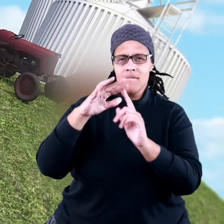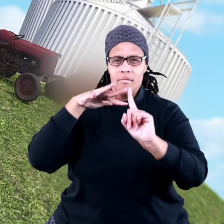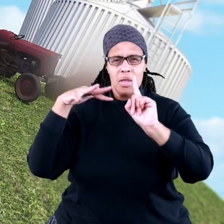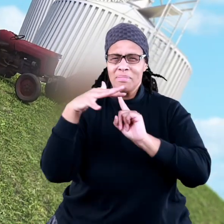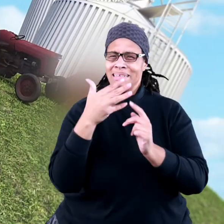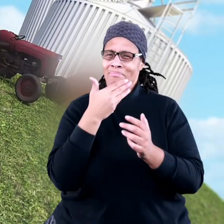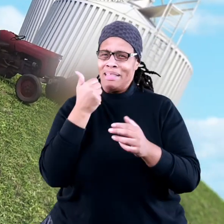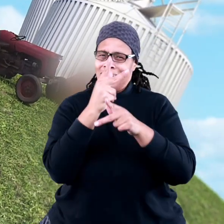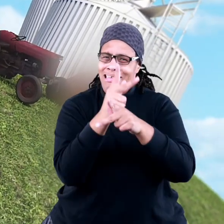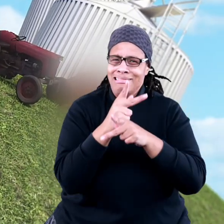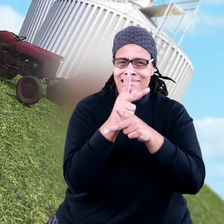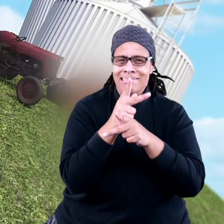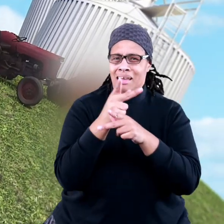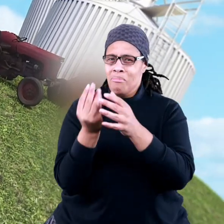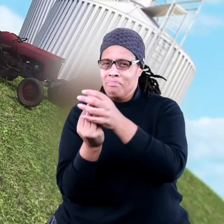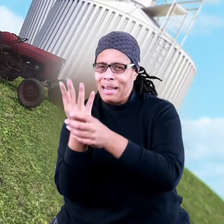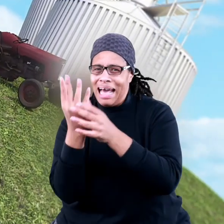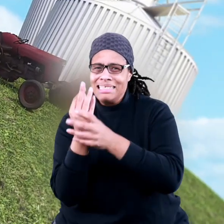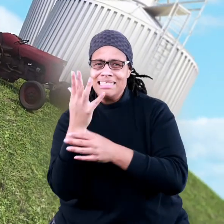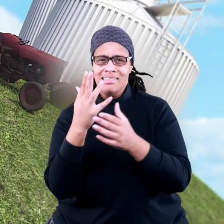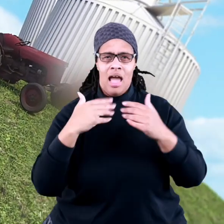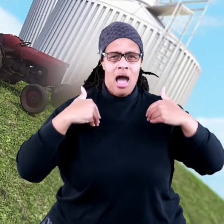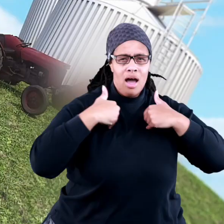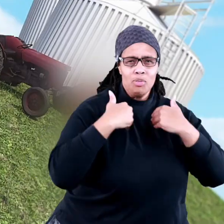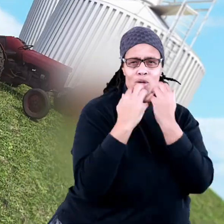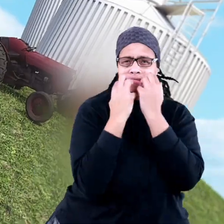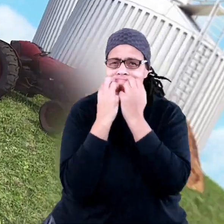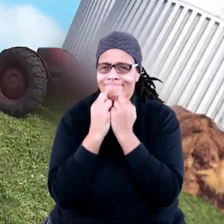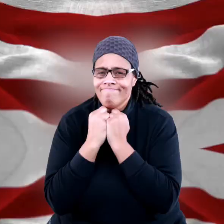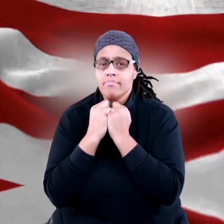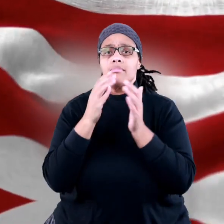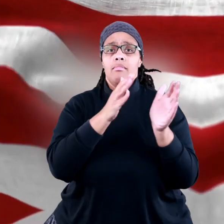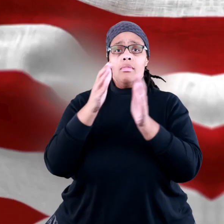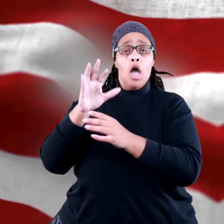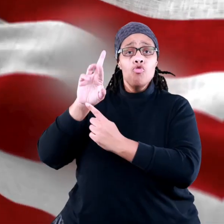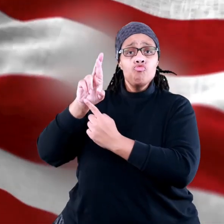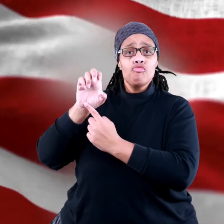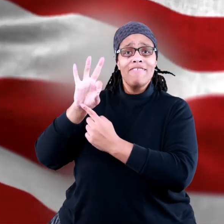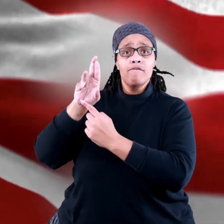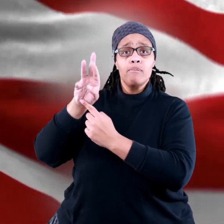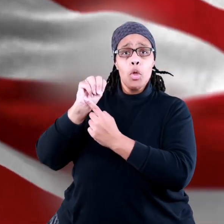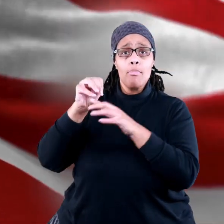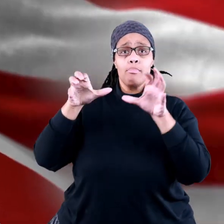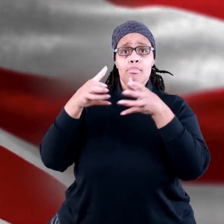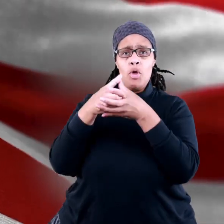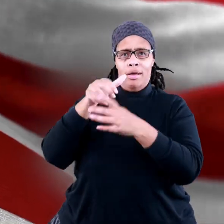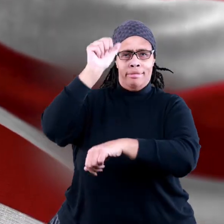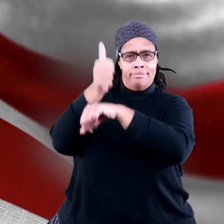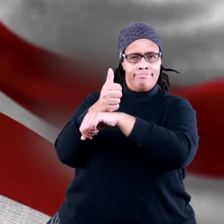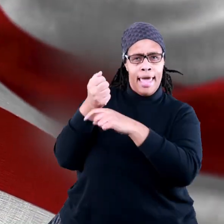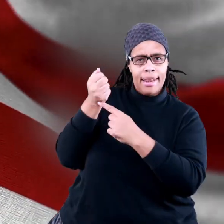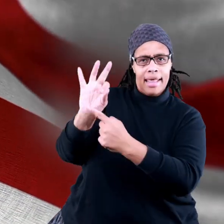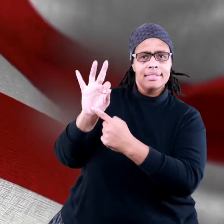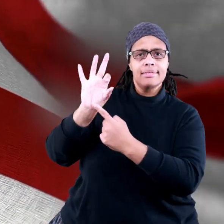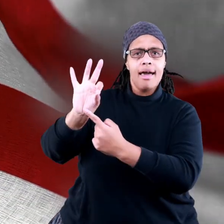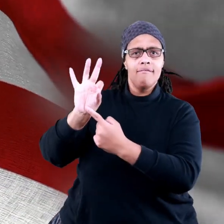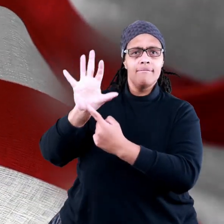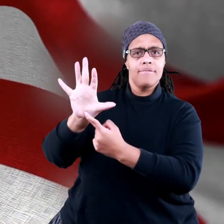better care of the environment, including all plants and animals, the Reform Party, which was founded